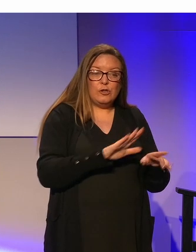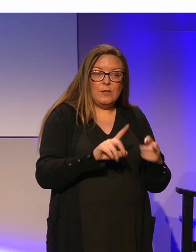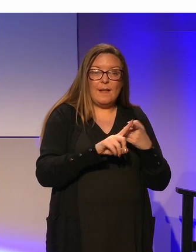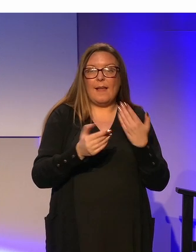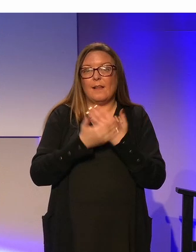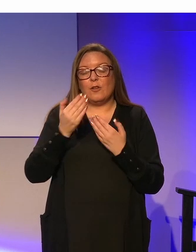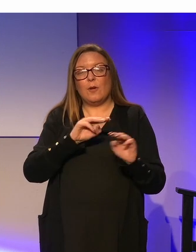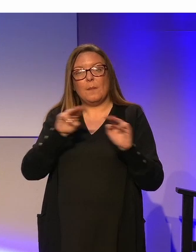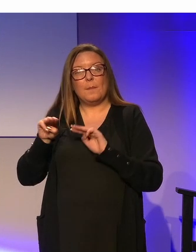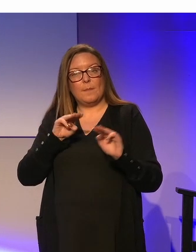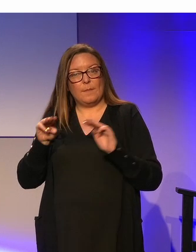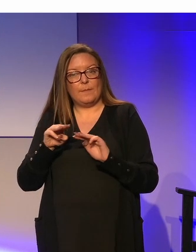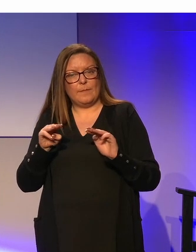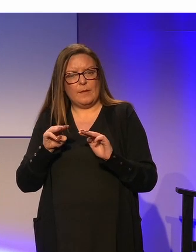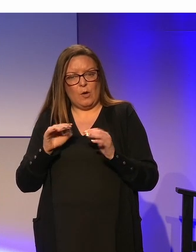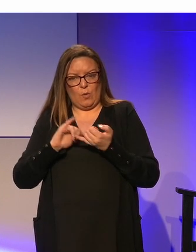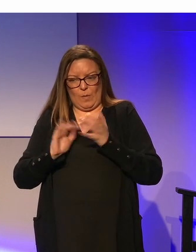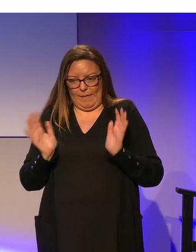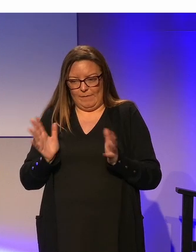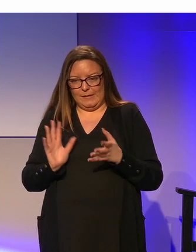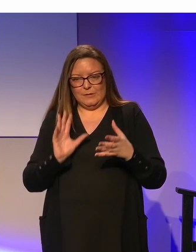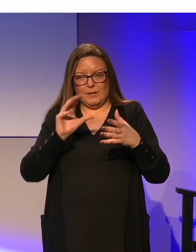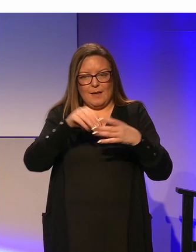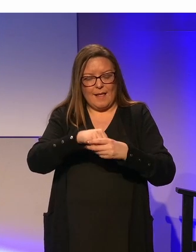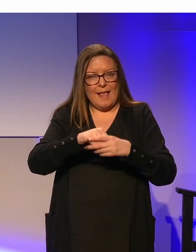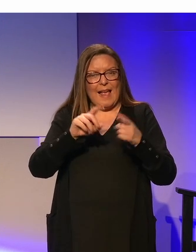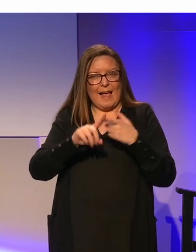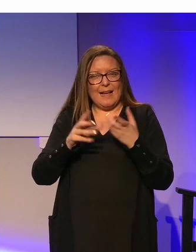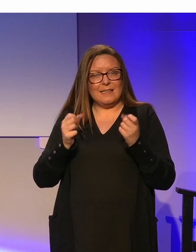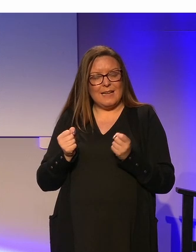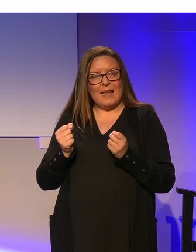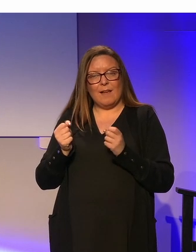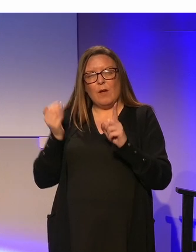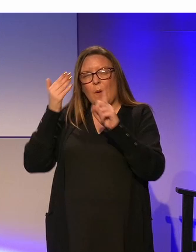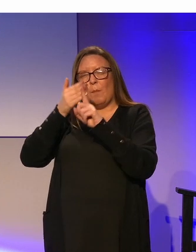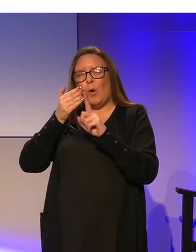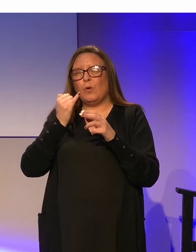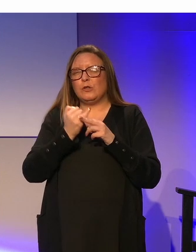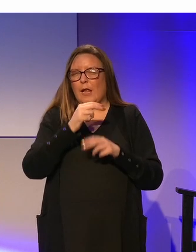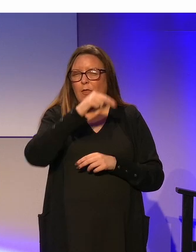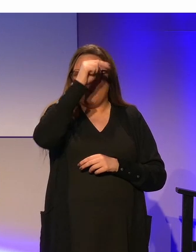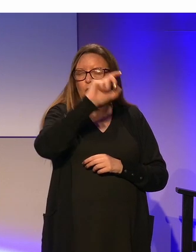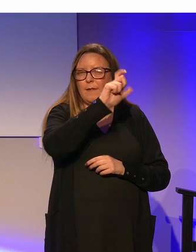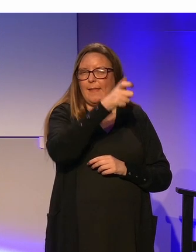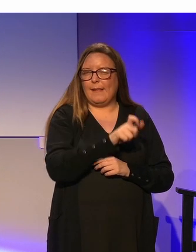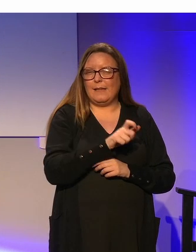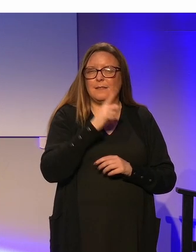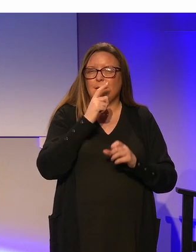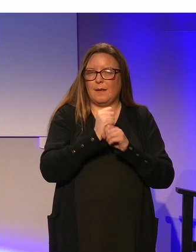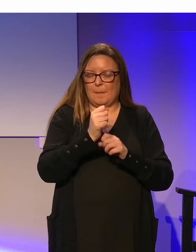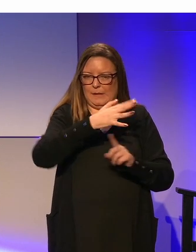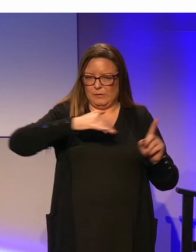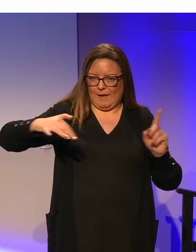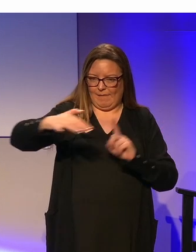participated, and that chimes with the Reggio Emilia approach in northern Italy, which identifies the